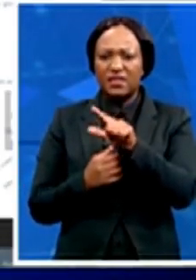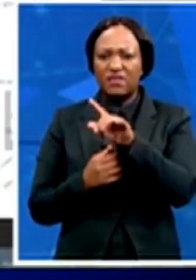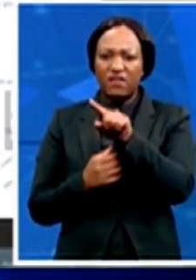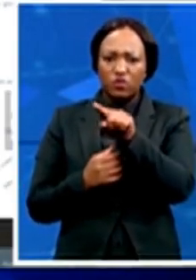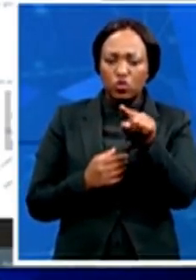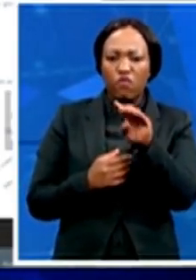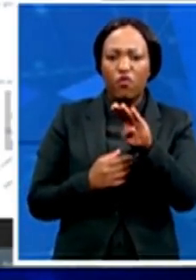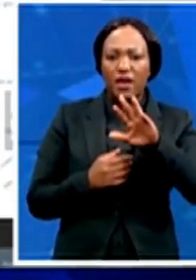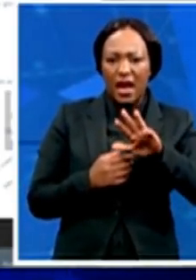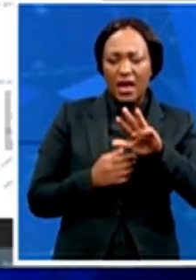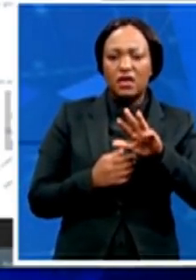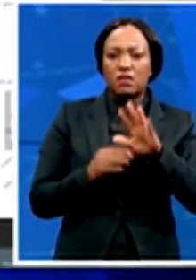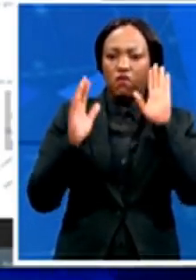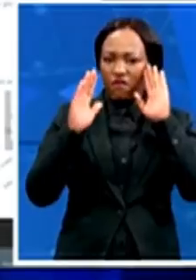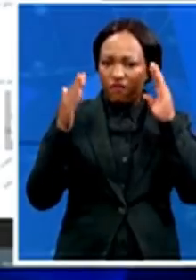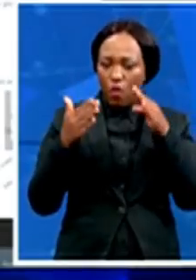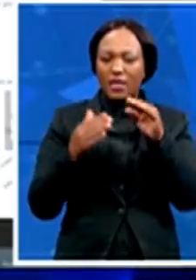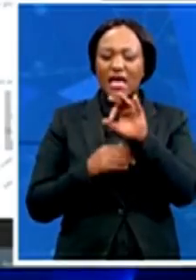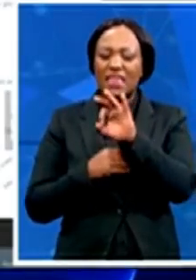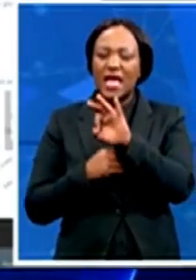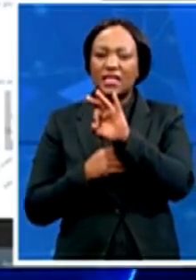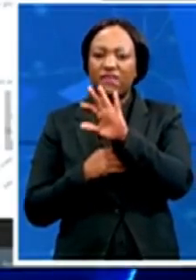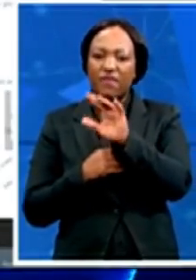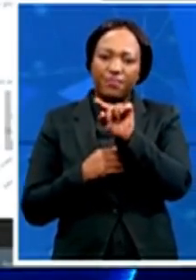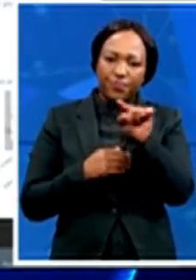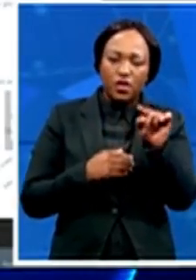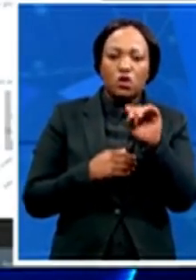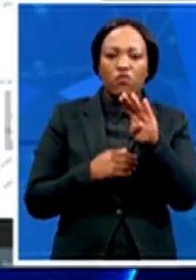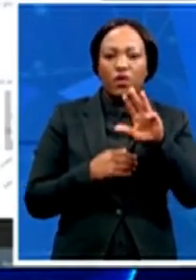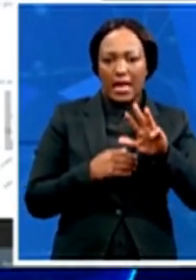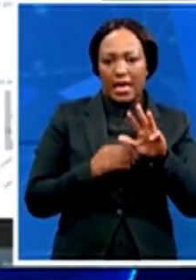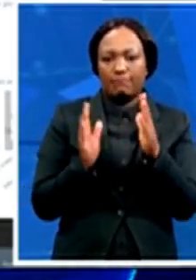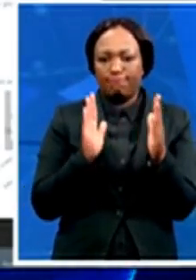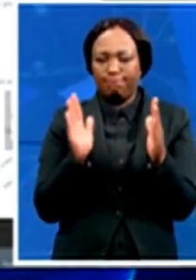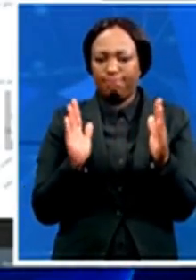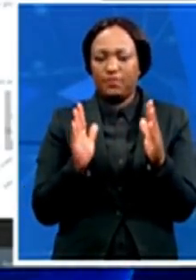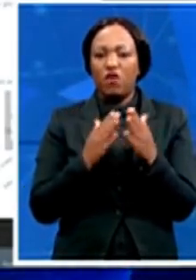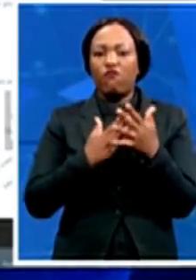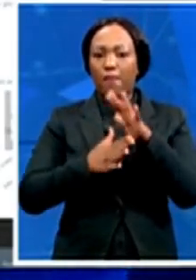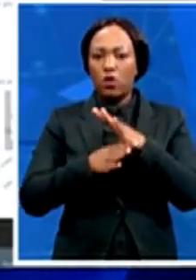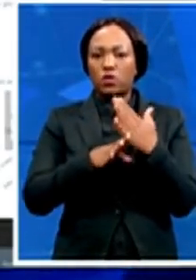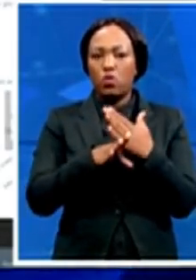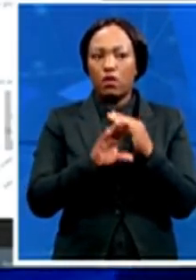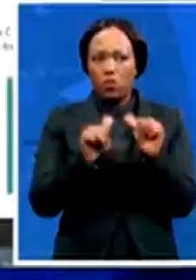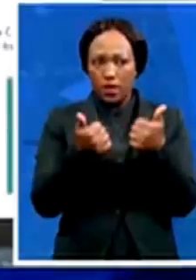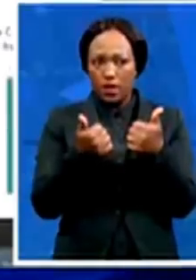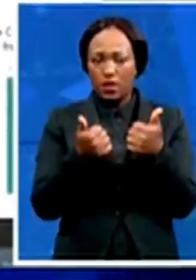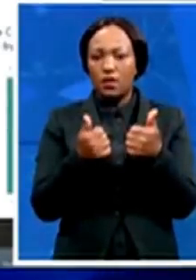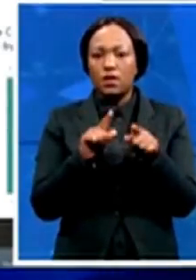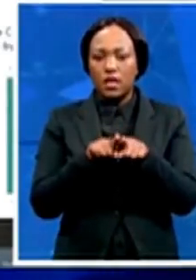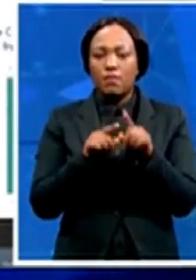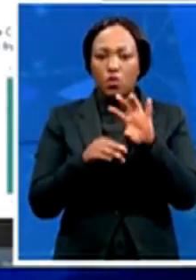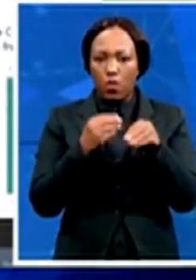are showing that we are vaccinating in accordance with our prioritization. And obviously we'll add 18 to 35 after the 1st of